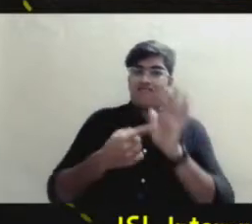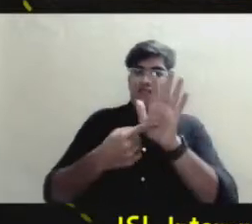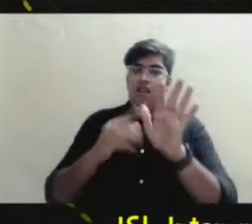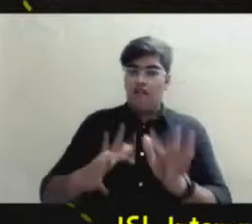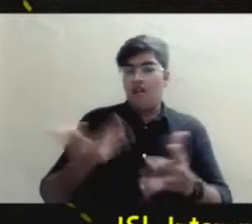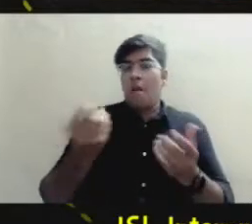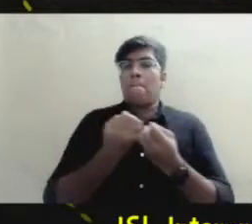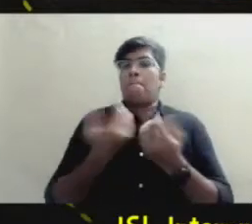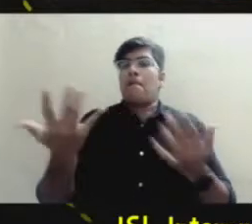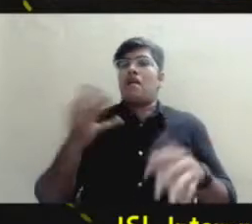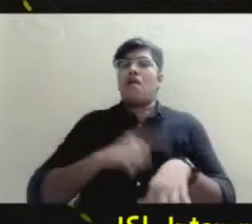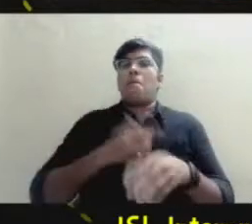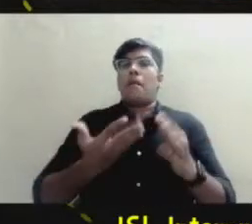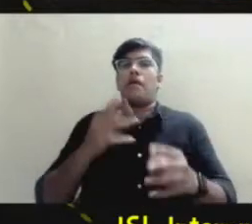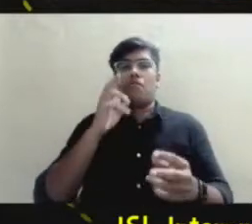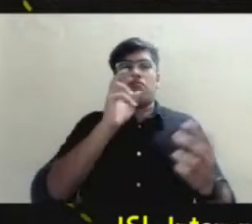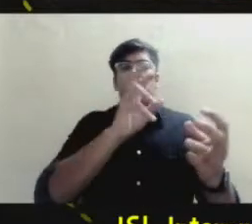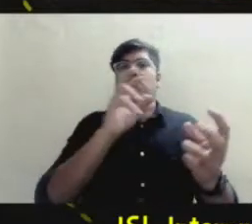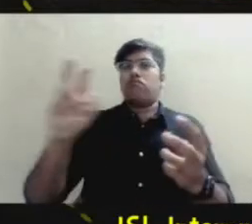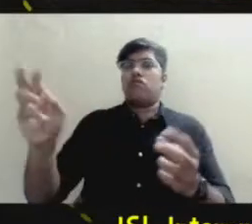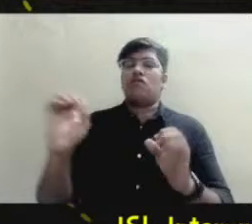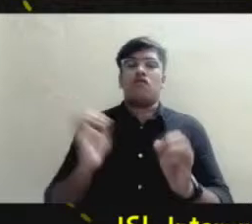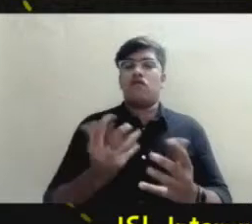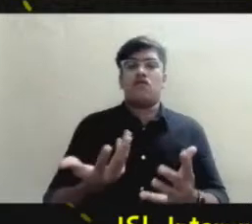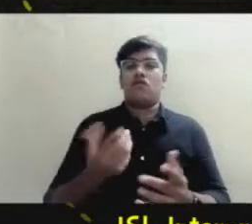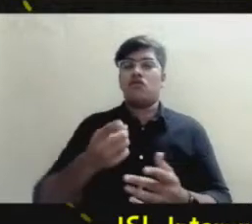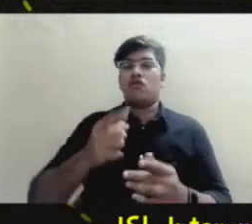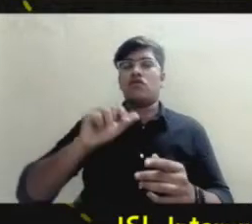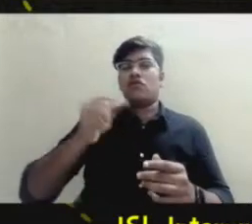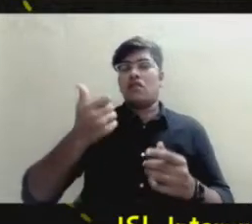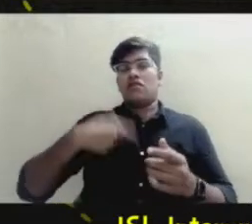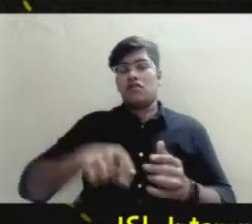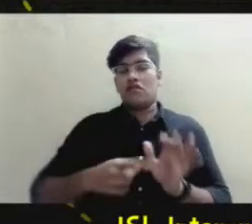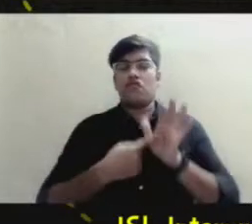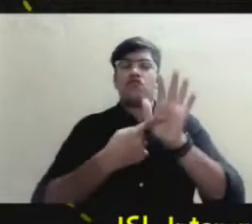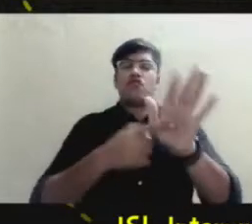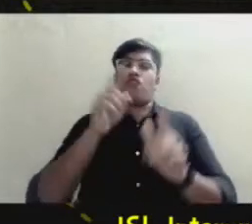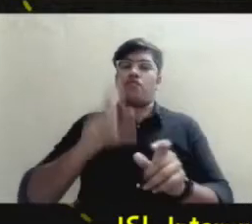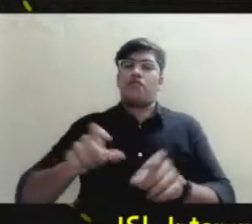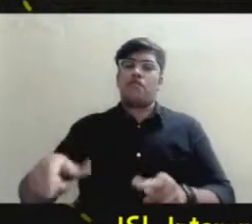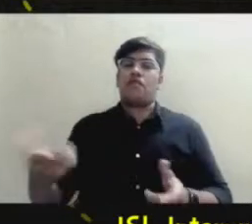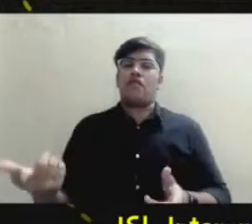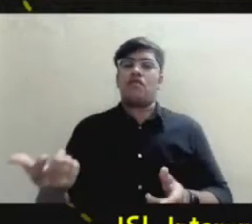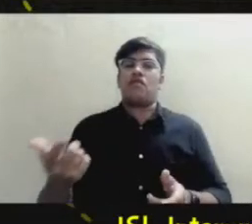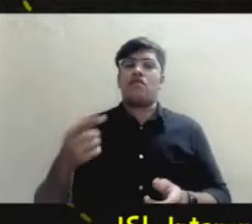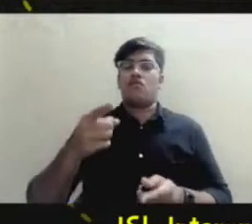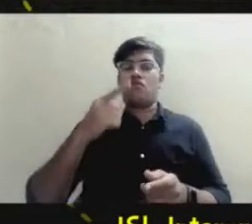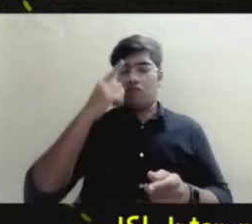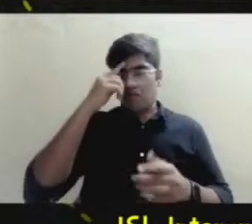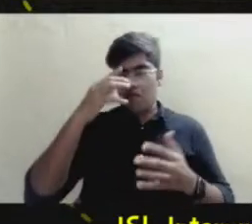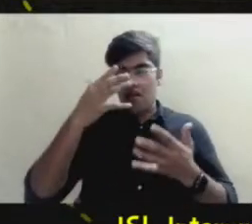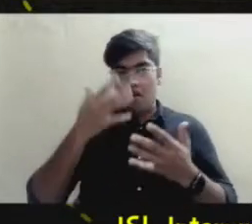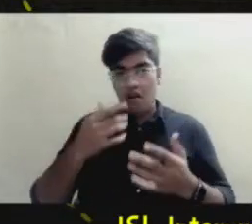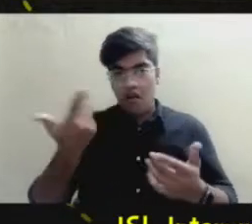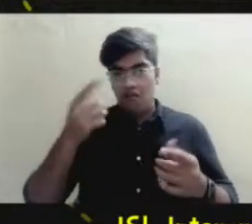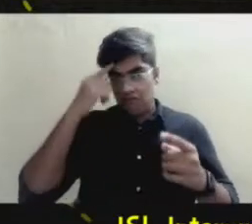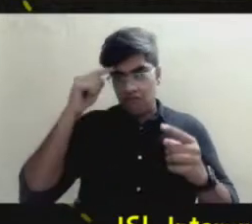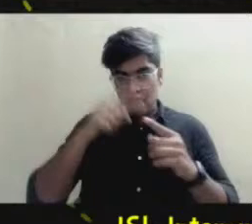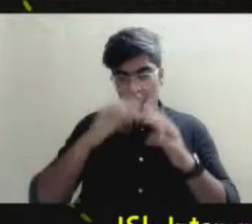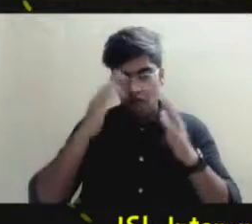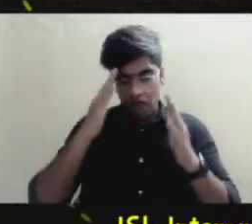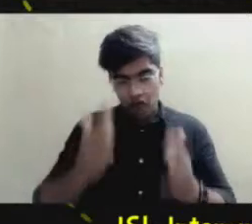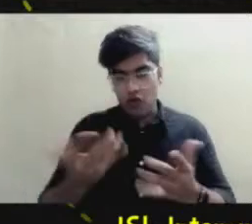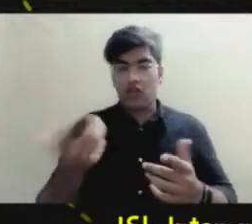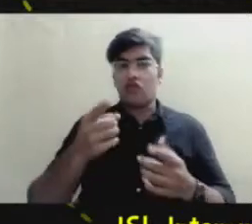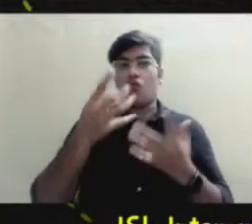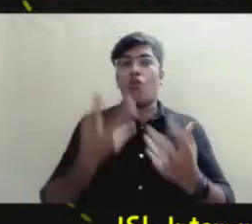up and gesticulate too much. You can still convey the sense of passion, the kind of sensuality that